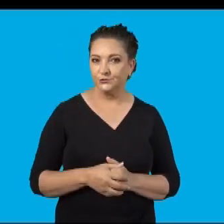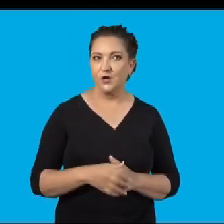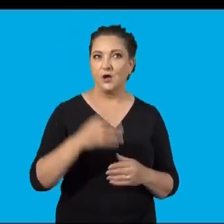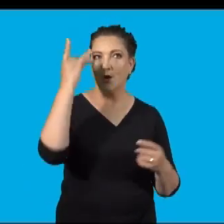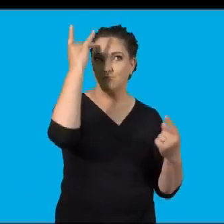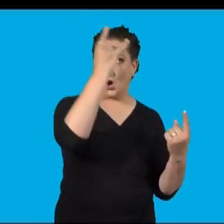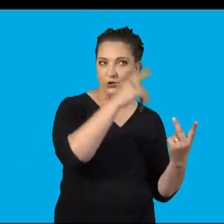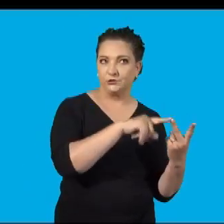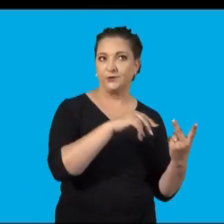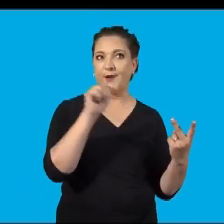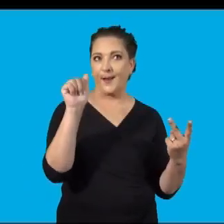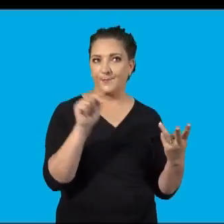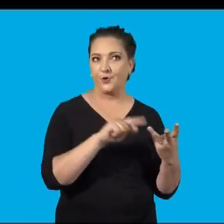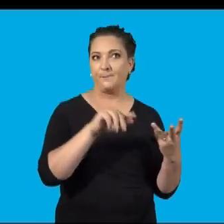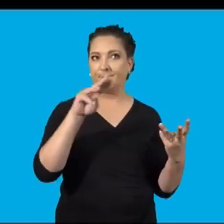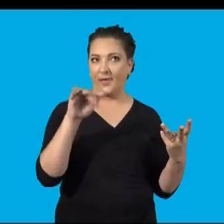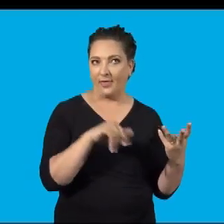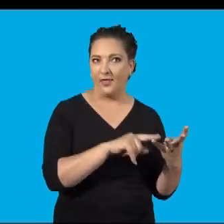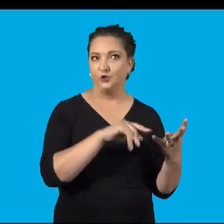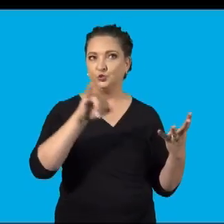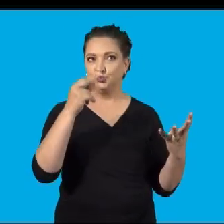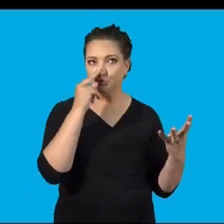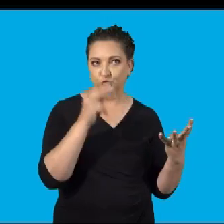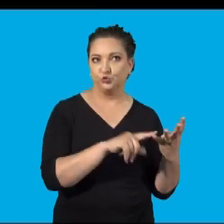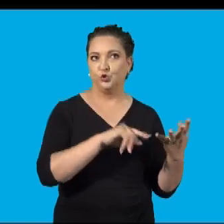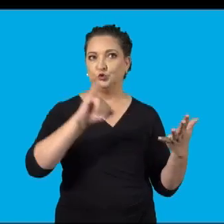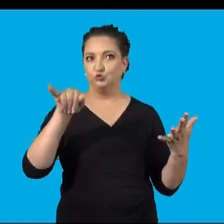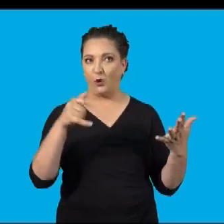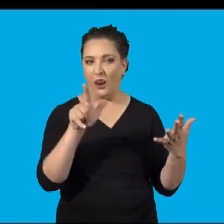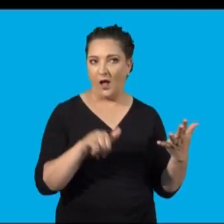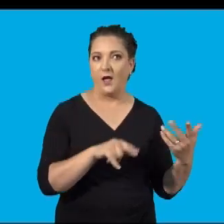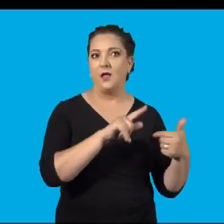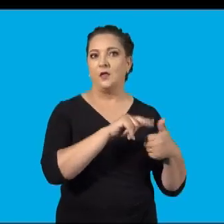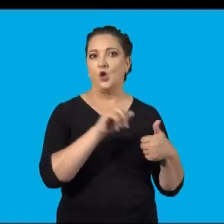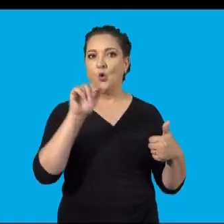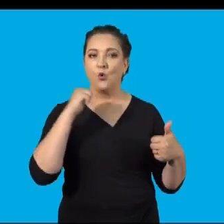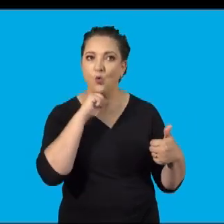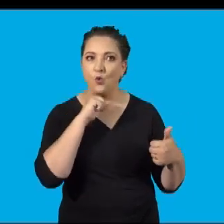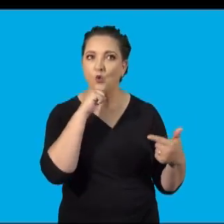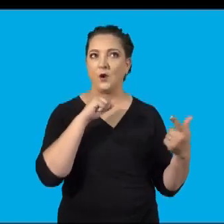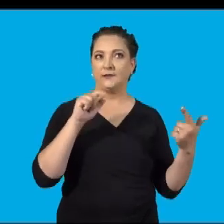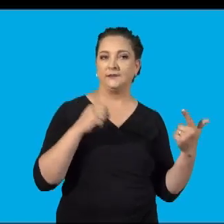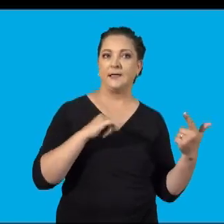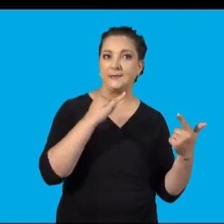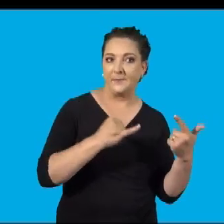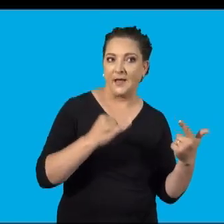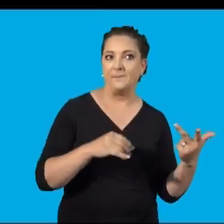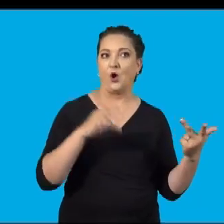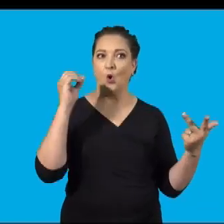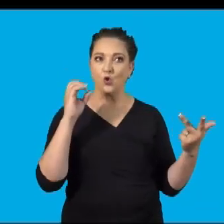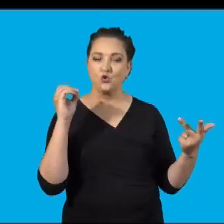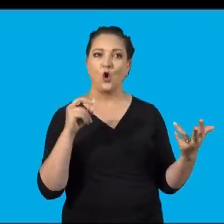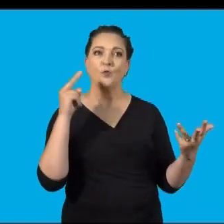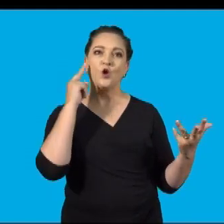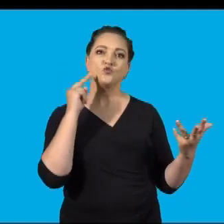say from March, April, May, June, July, August,